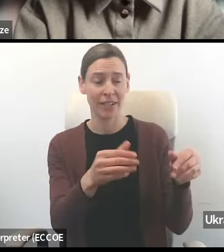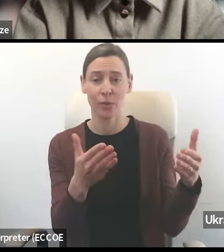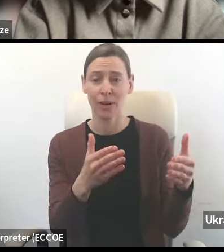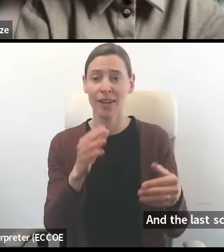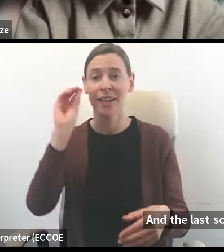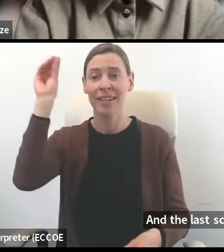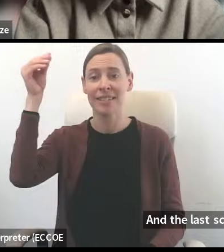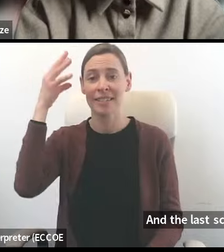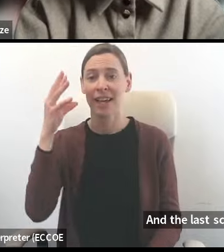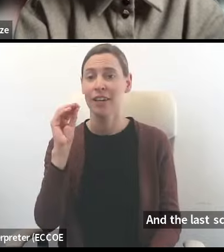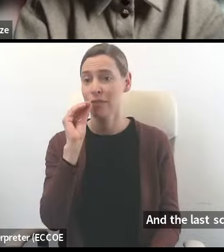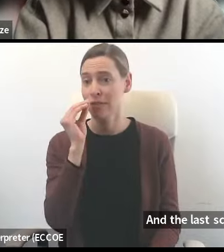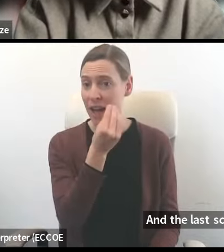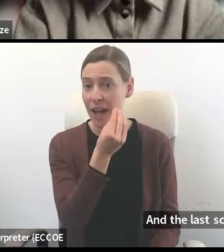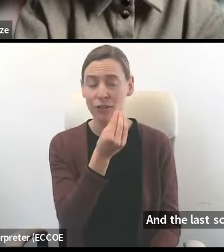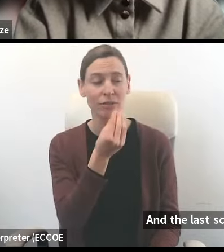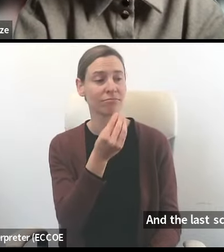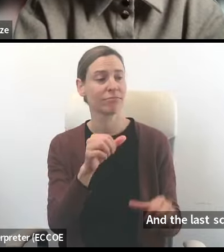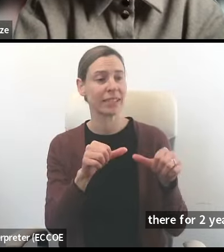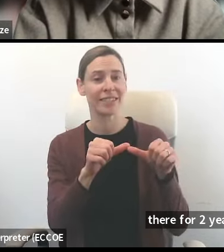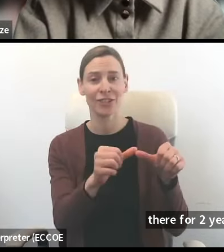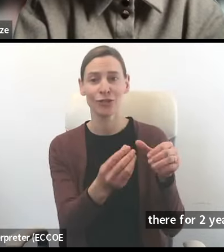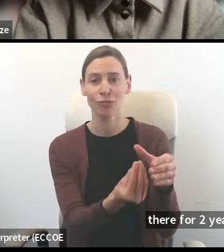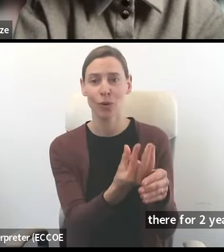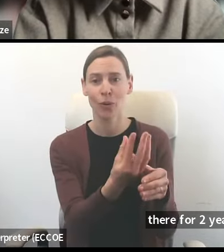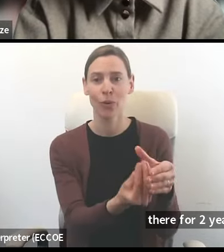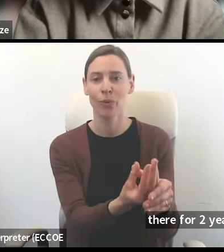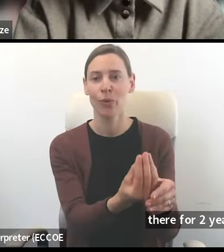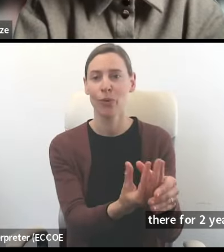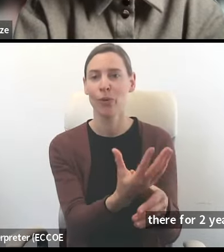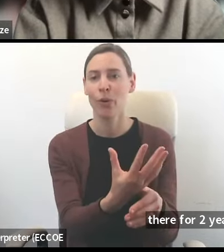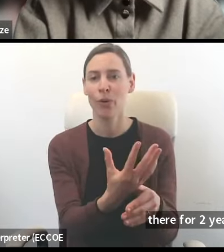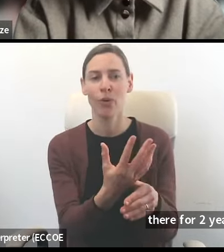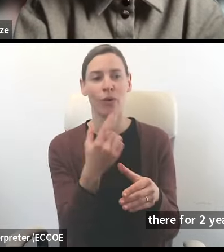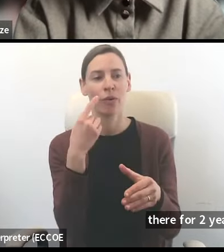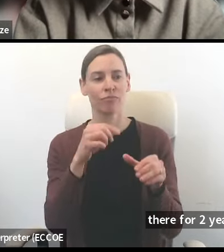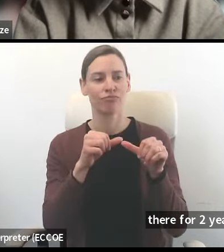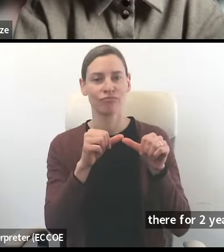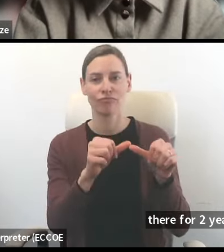dead sunflowers, and it was kind of a tragic